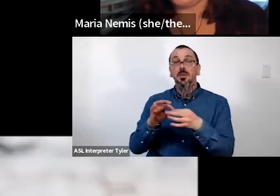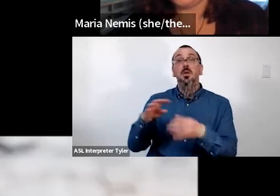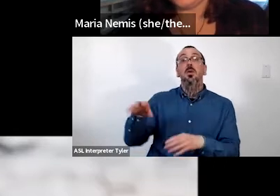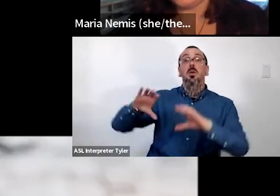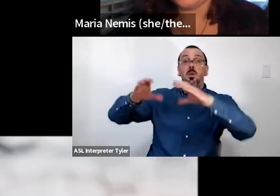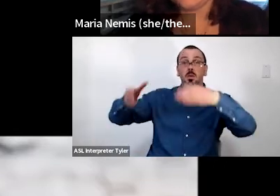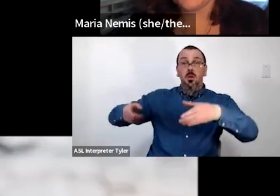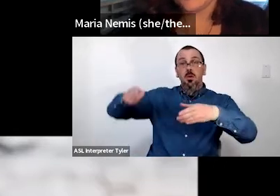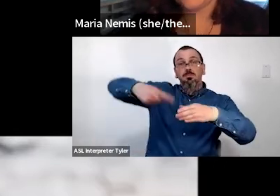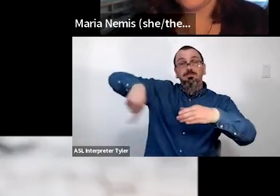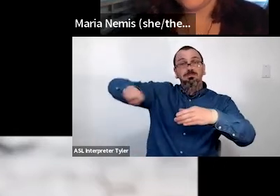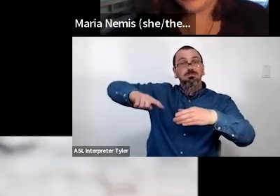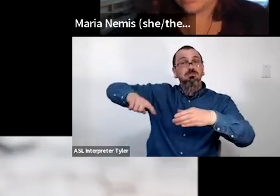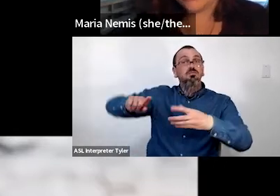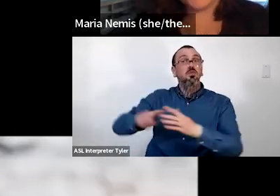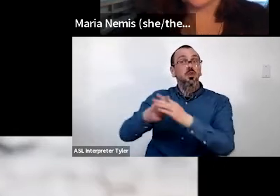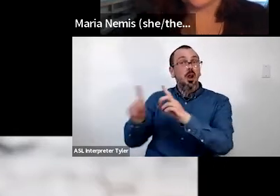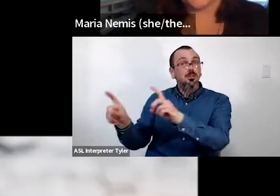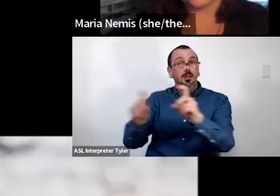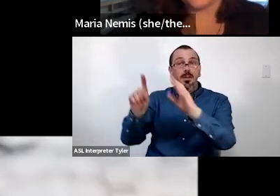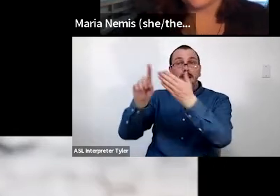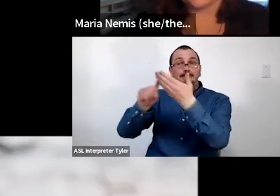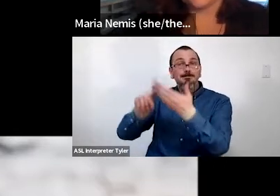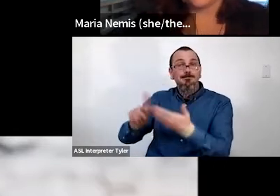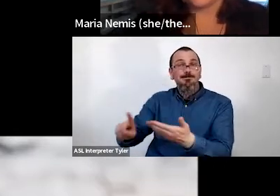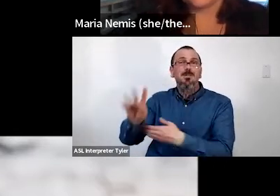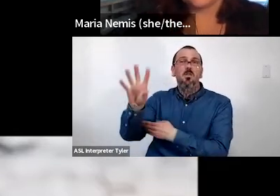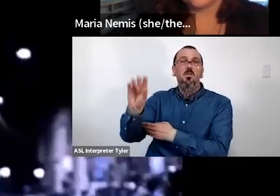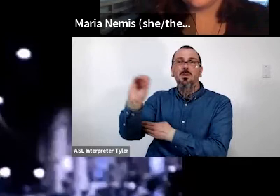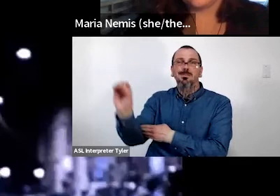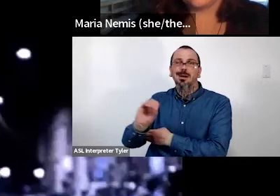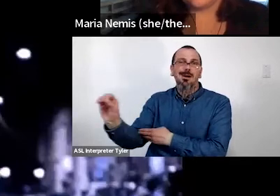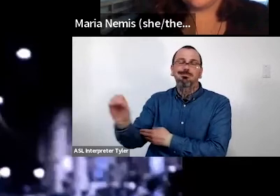before reaching the question about wrongful denial of gender affirming healthcare services.